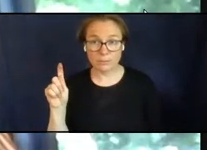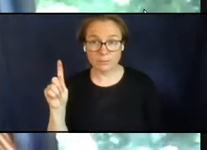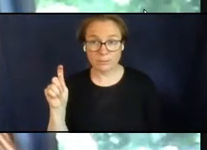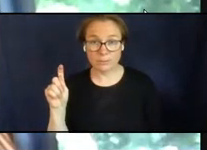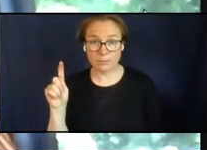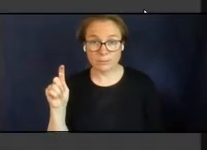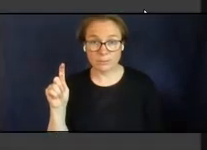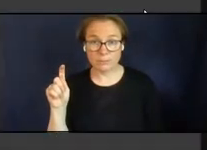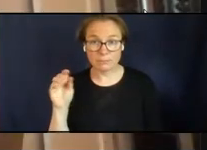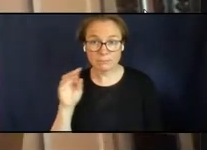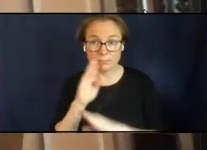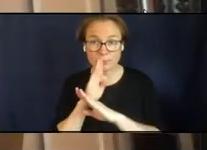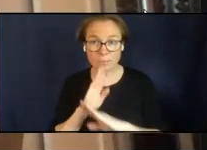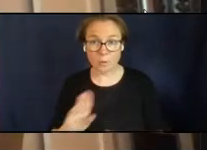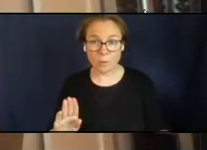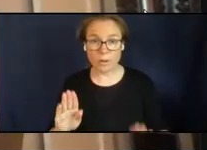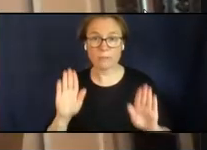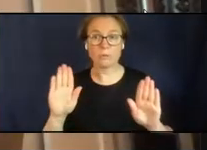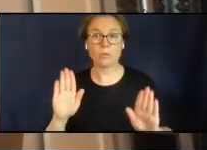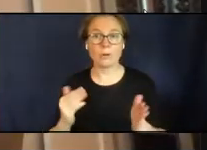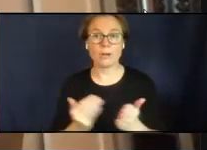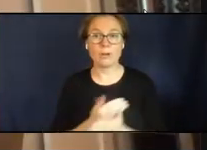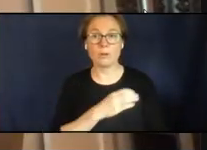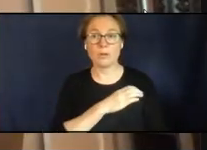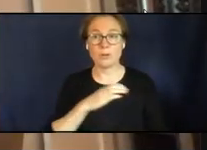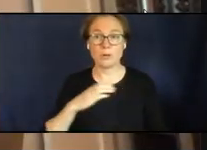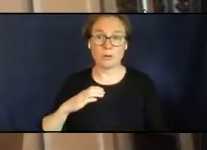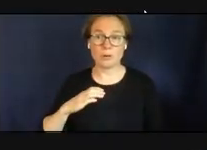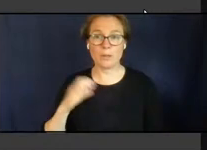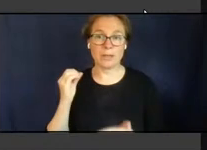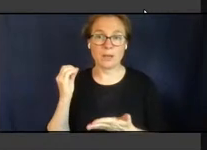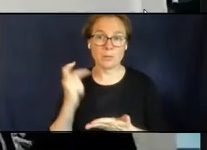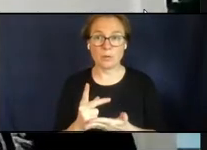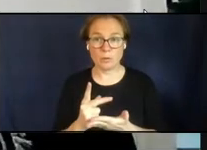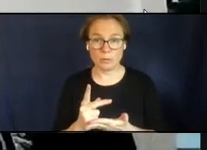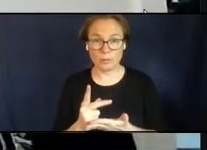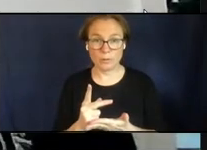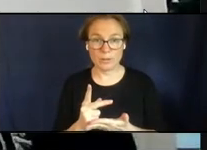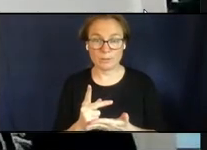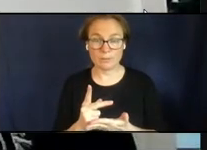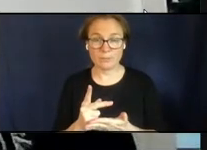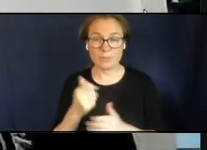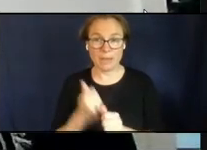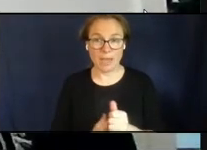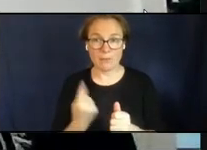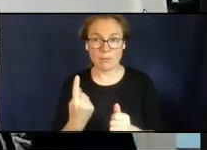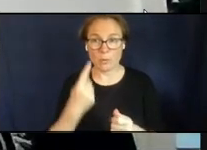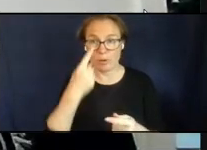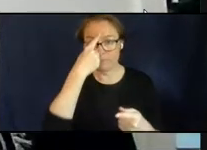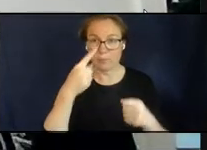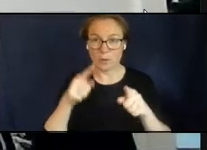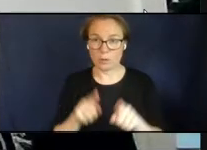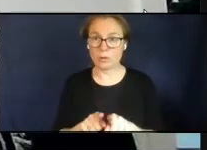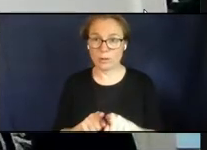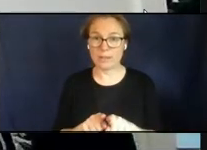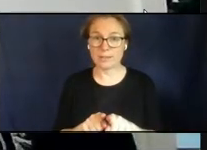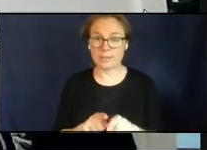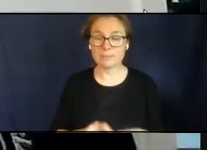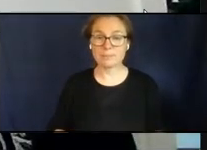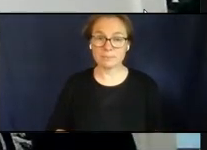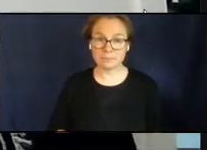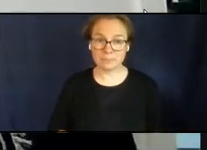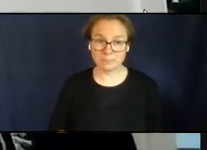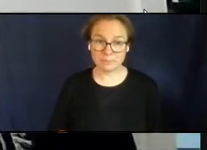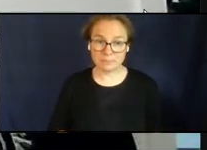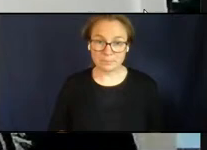Great. The new committee makeup is approved unanimously. To be fair, as we have, I